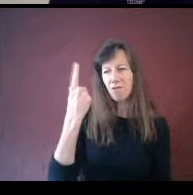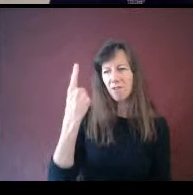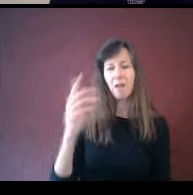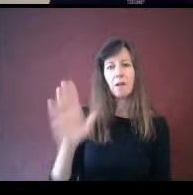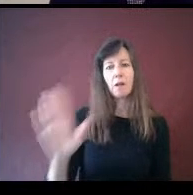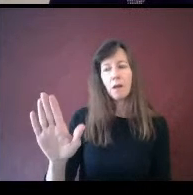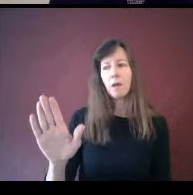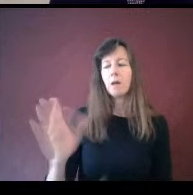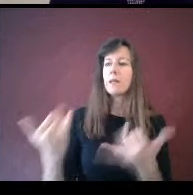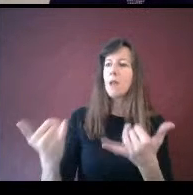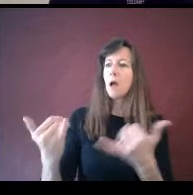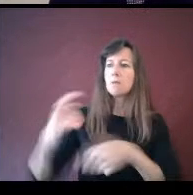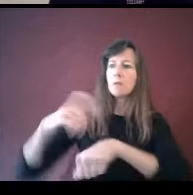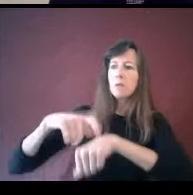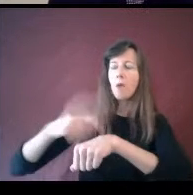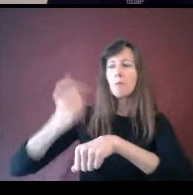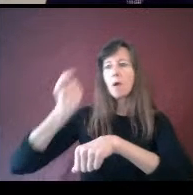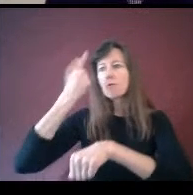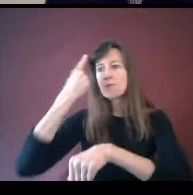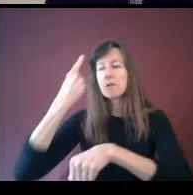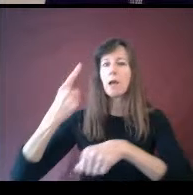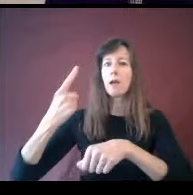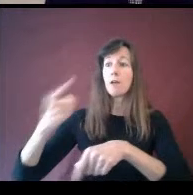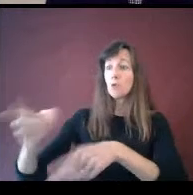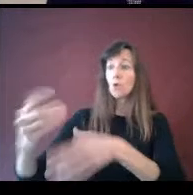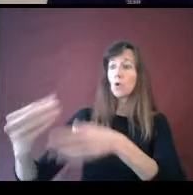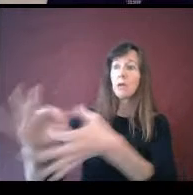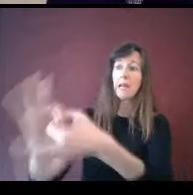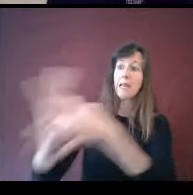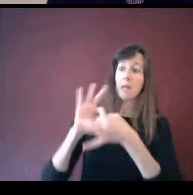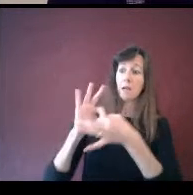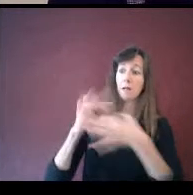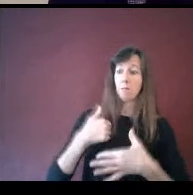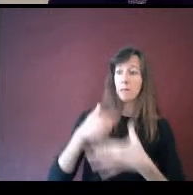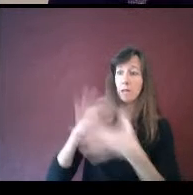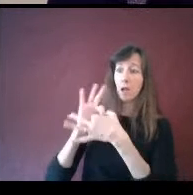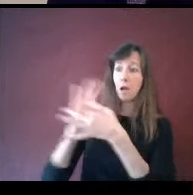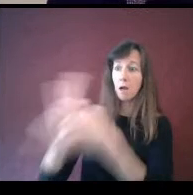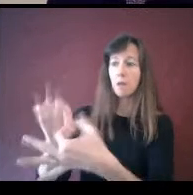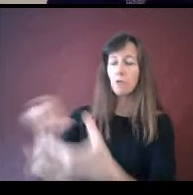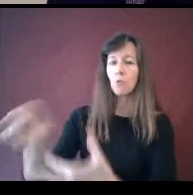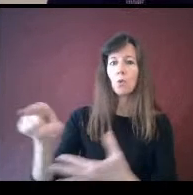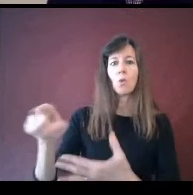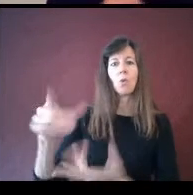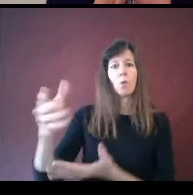and remembering how interconnected we all are. So please